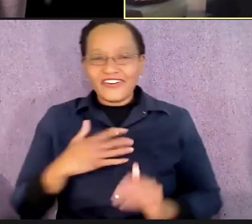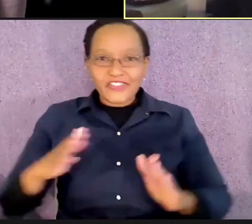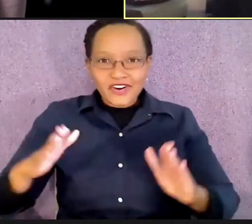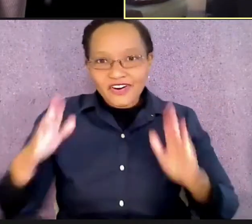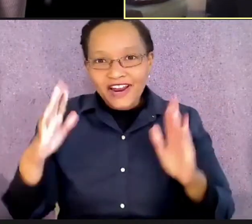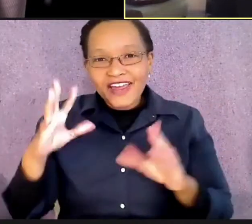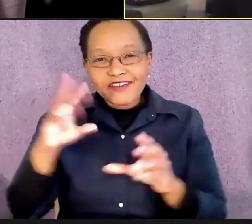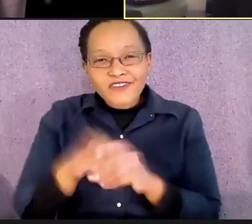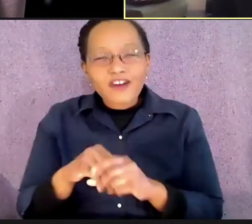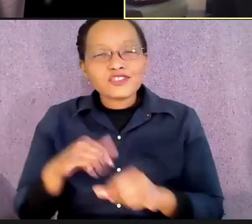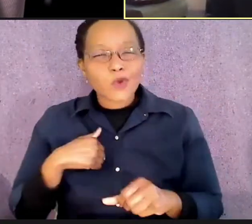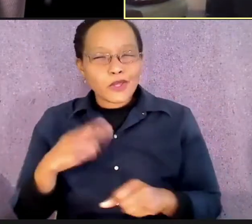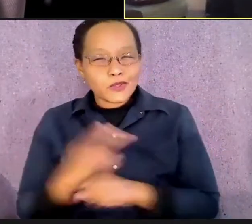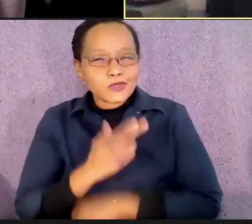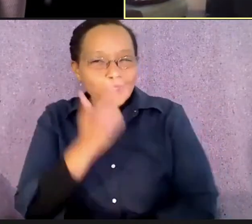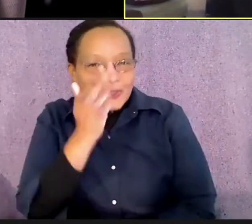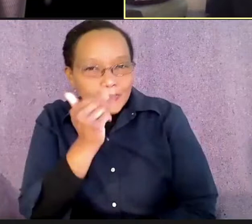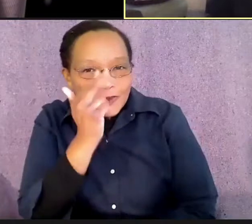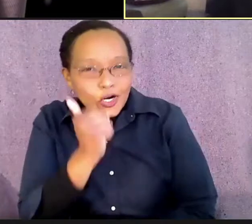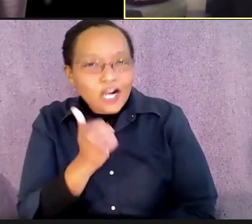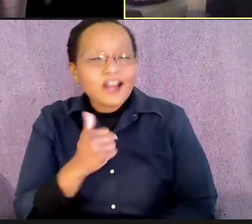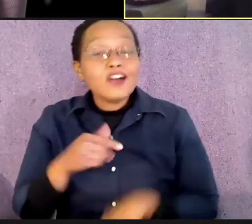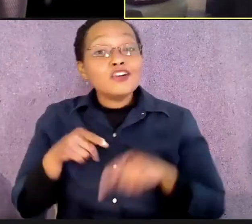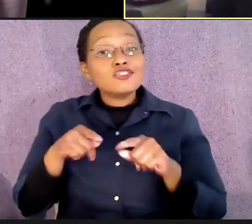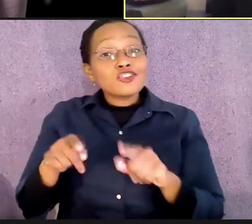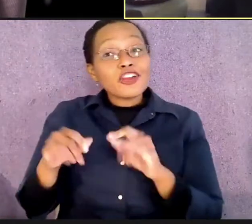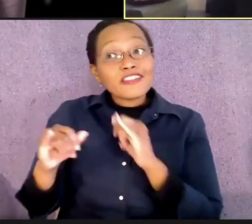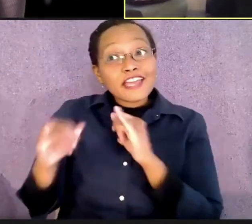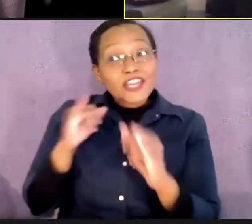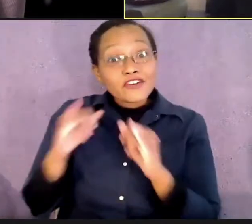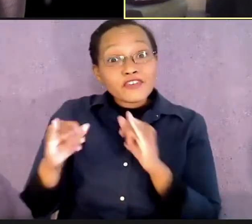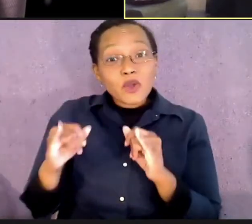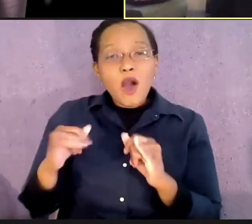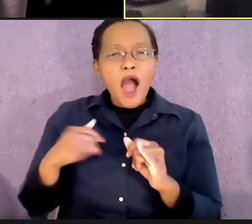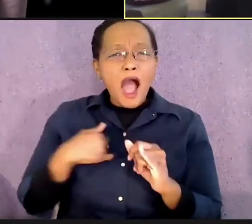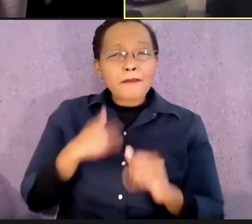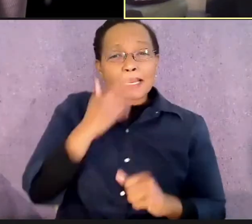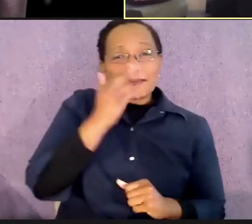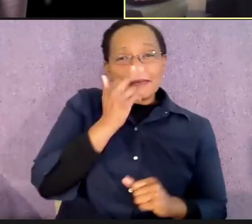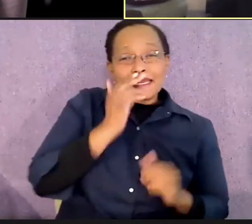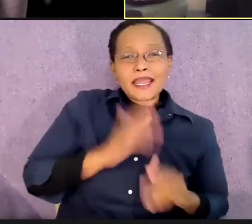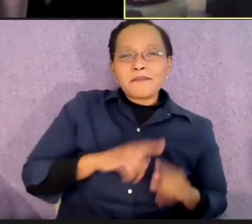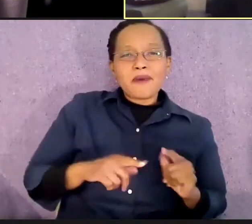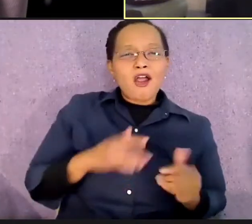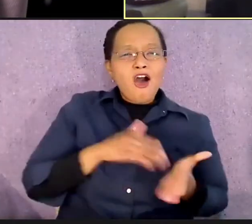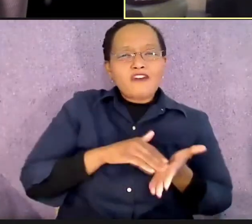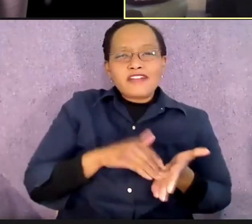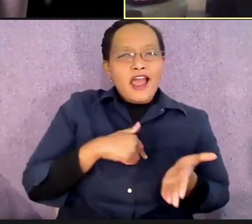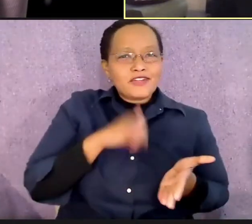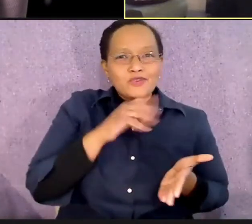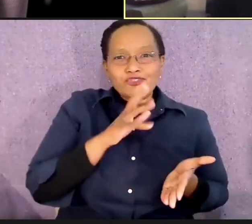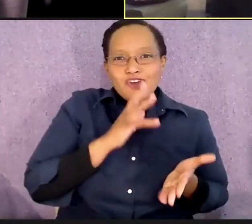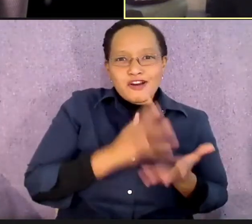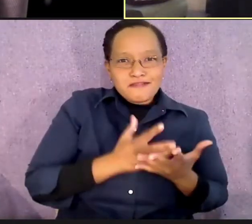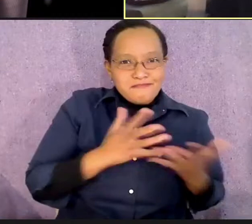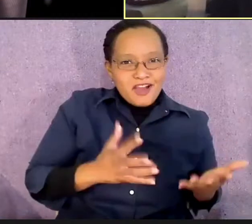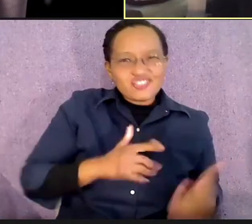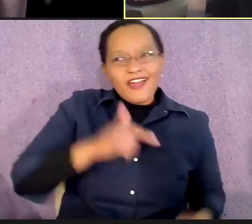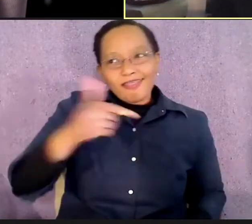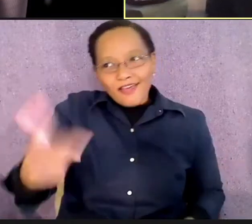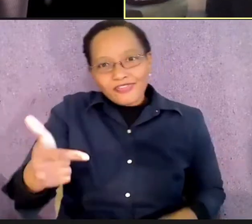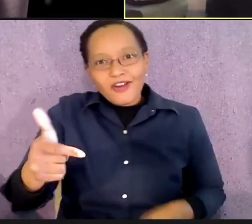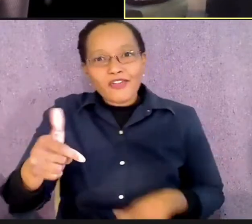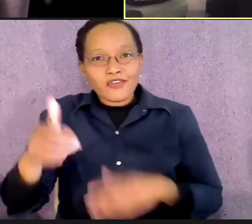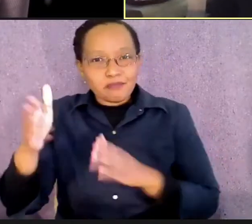humor comes in. That's why during interviews, even though I'm a comedian, I don't talk a lot. I let the other people talk because they're the ones whose stories need to be heard. And